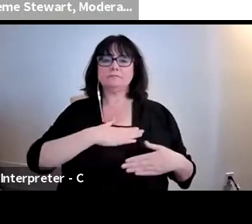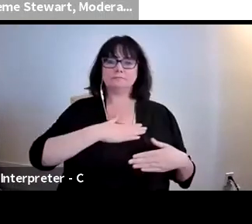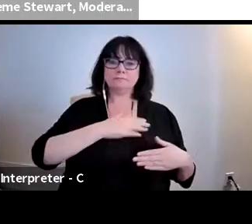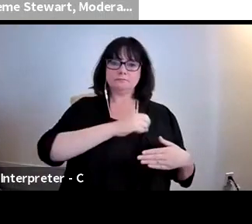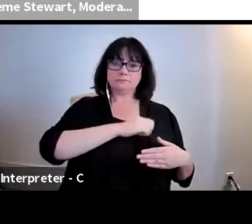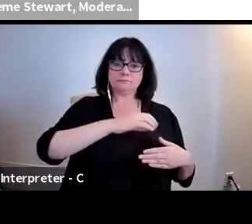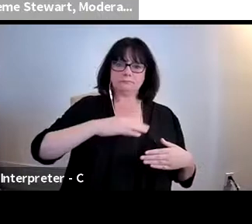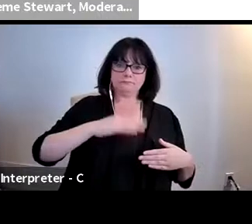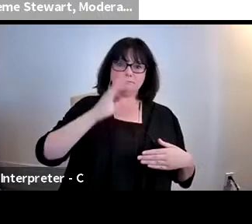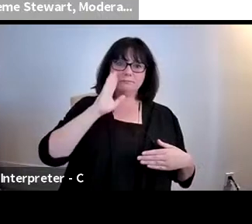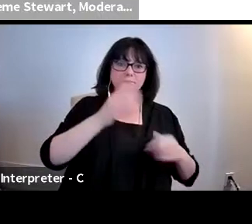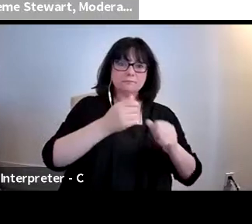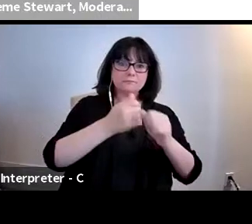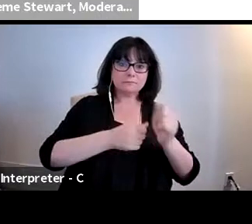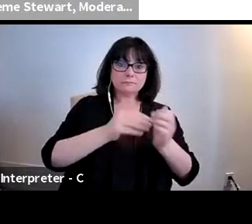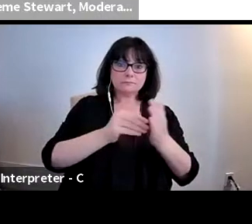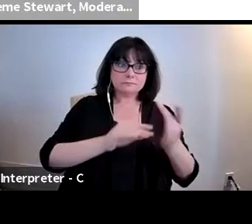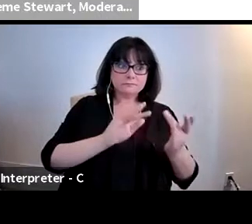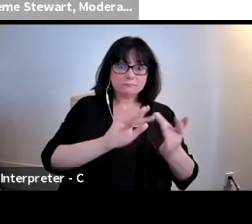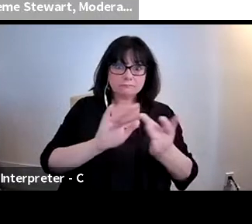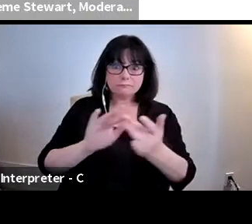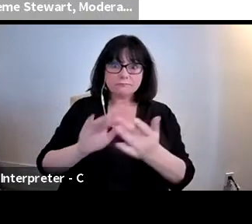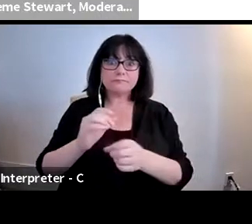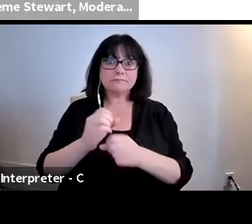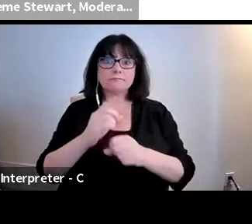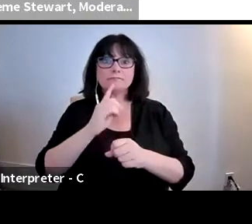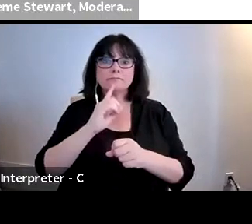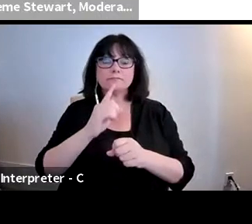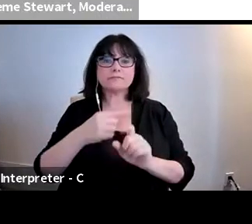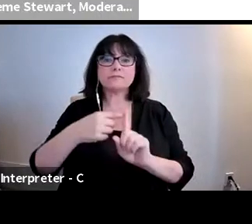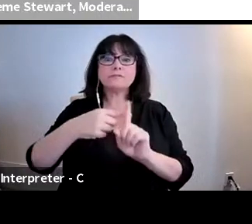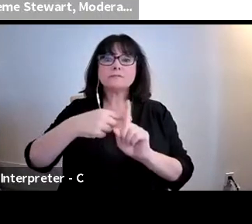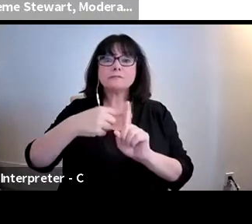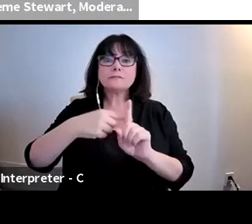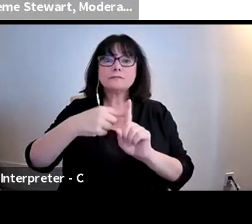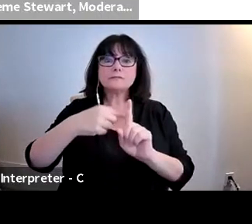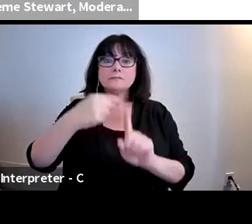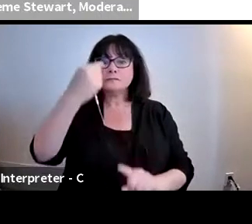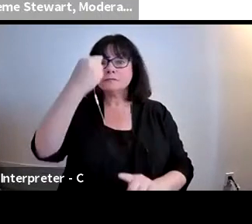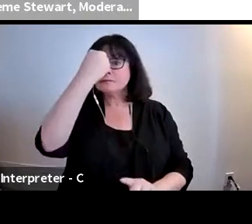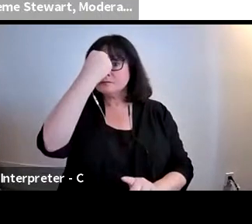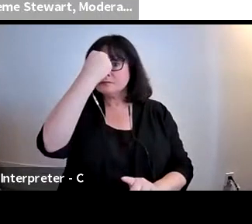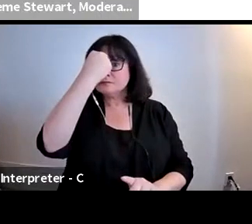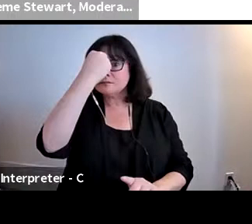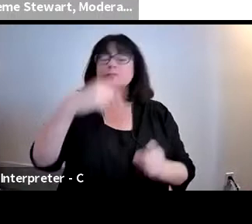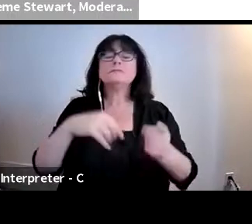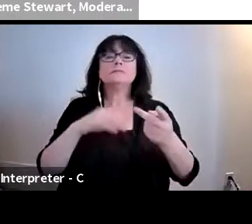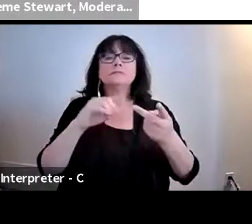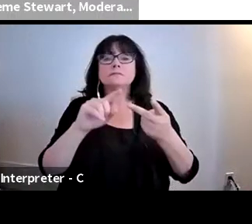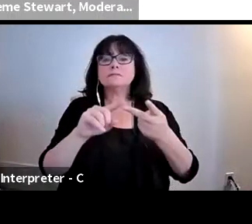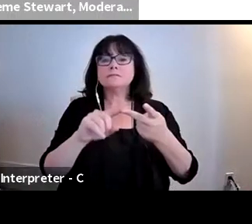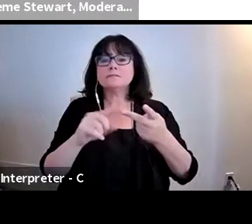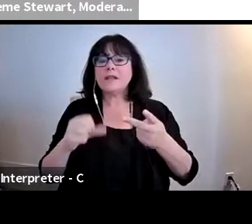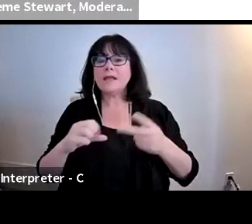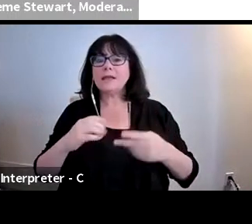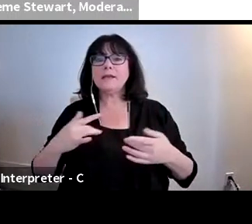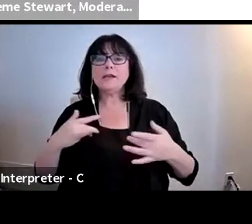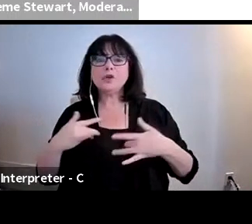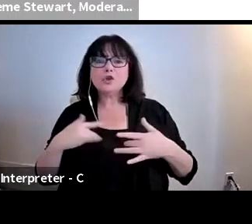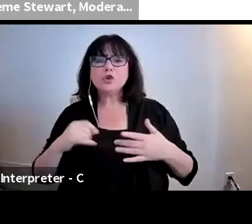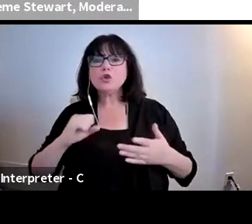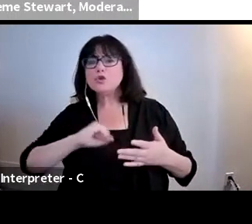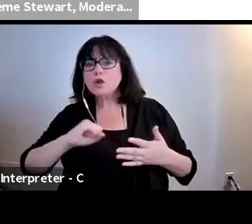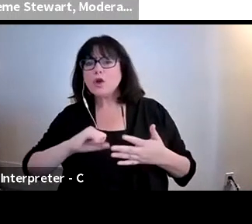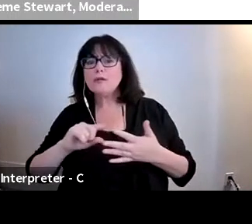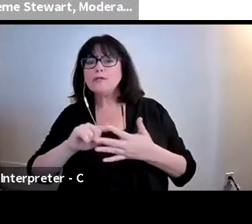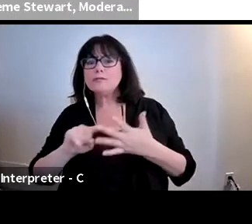just so that they're able to take their temperature, share any concerns, and we can tend to their needs as well.